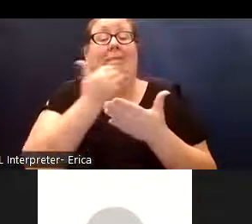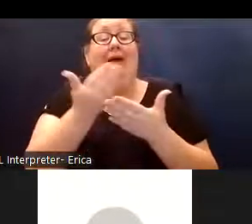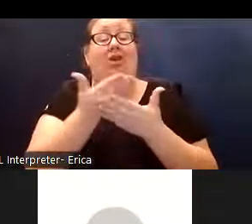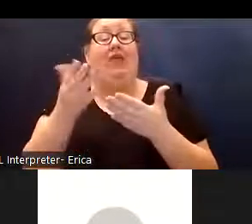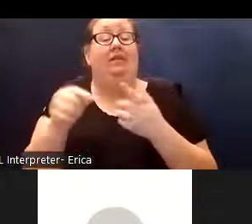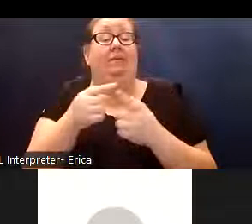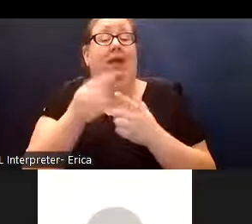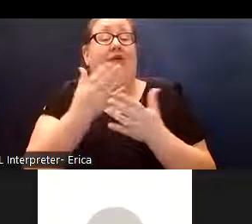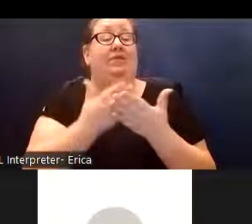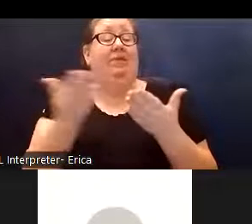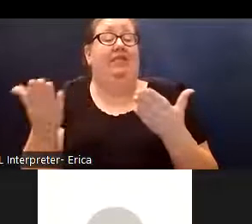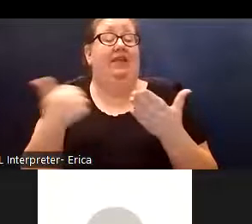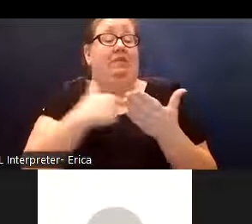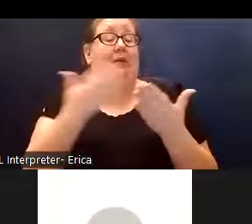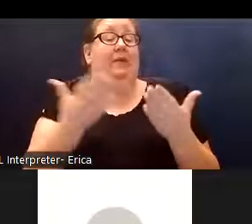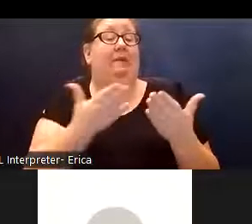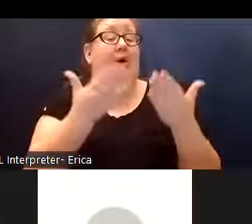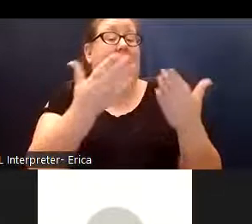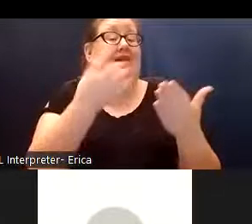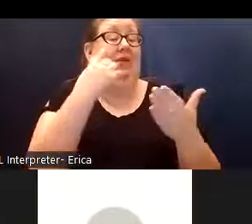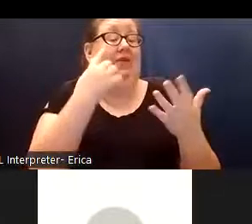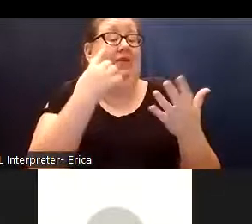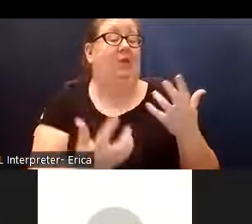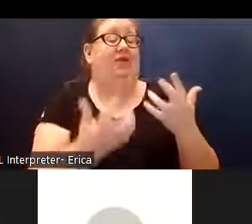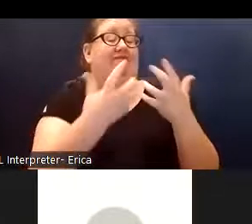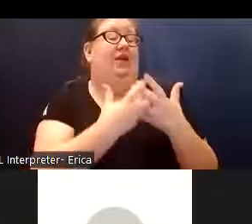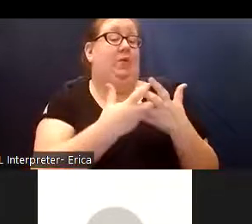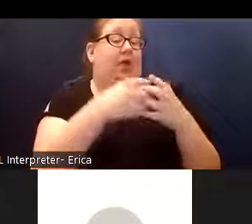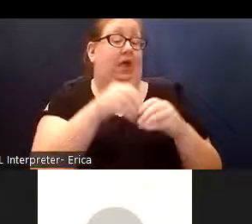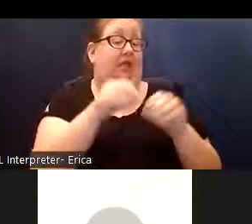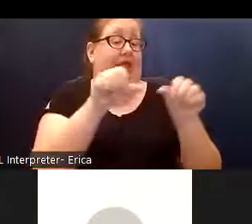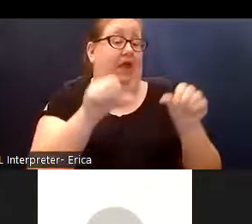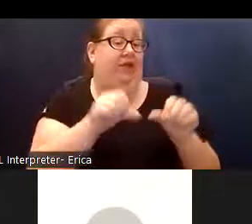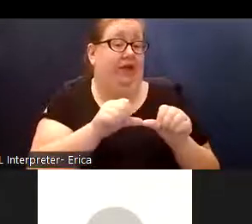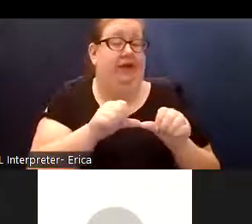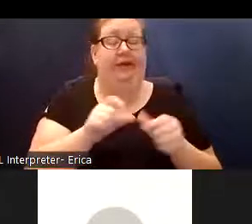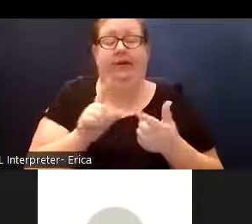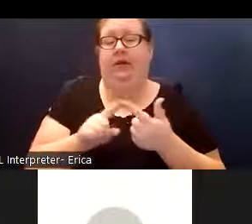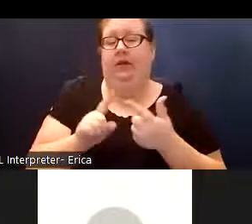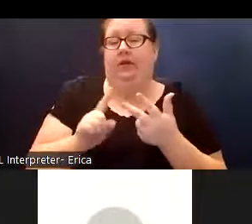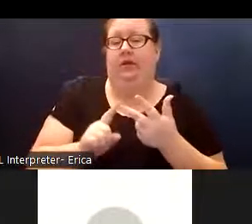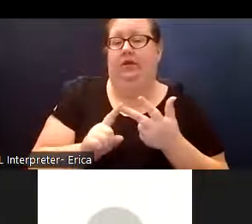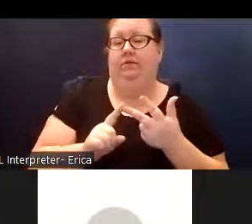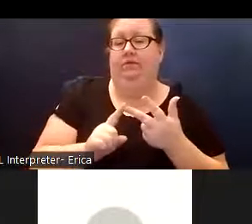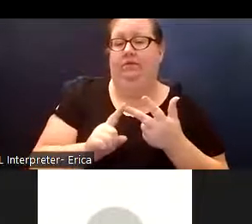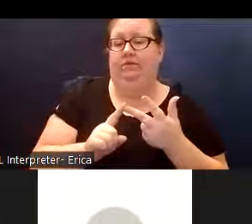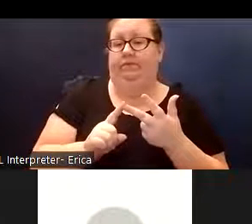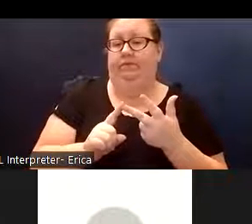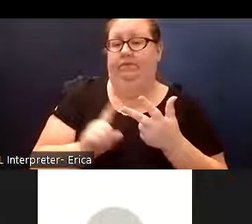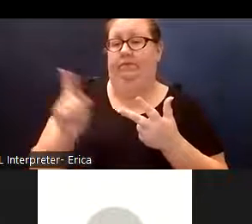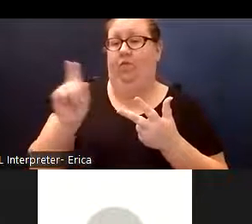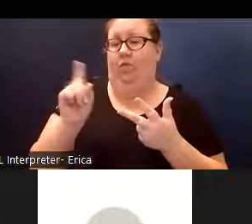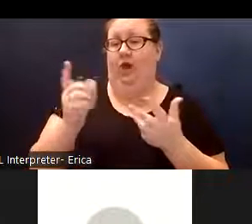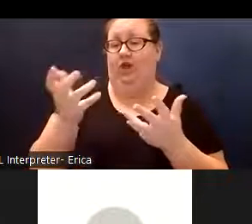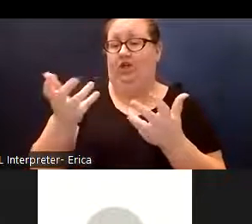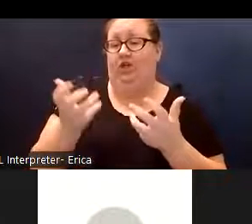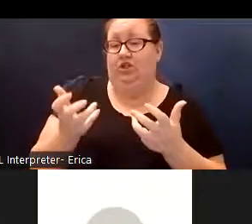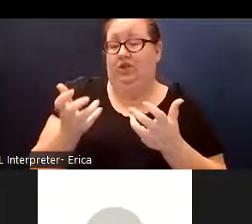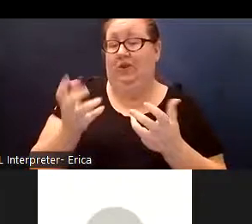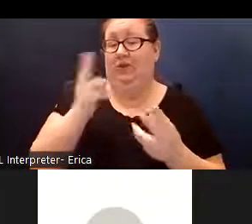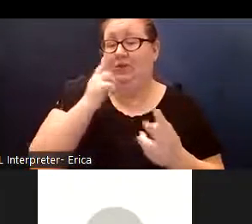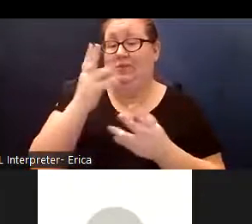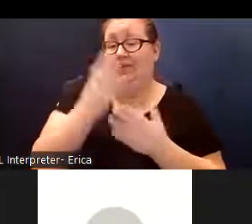we're proposing that you think would fit well in the area? Where would you want to see some of